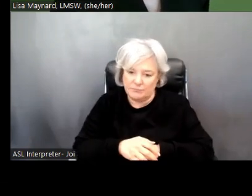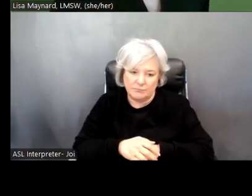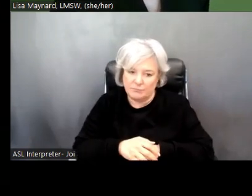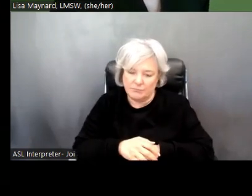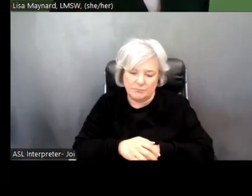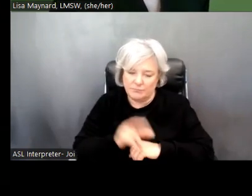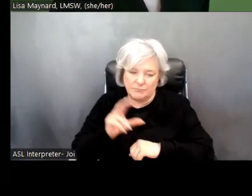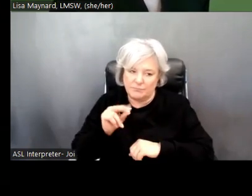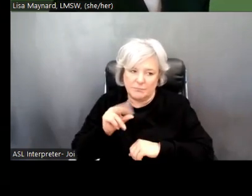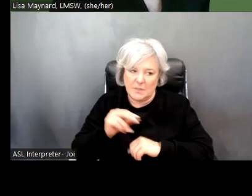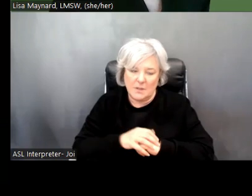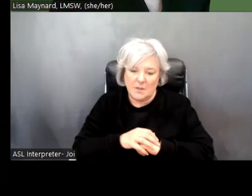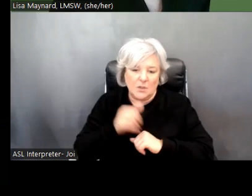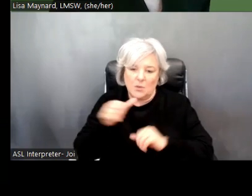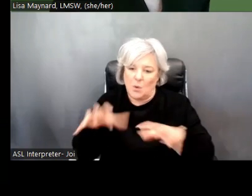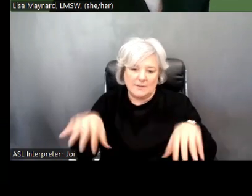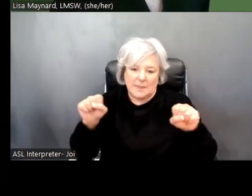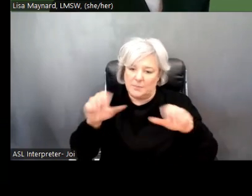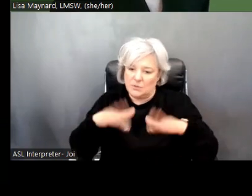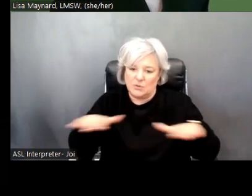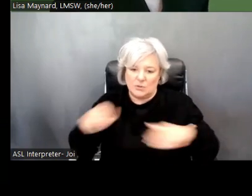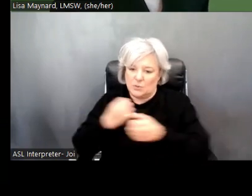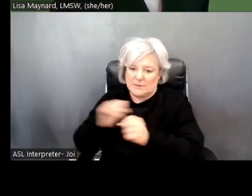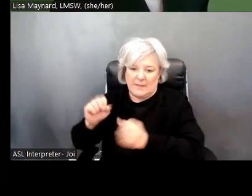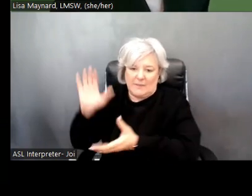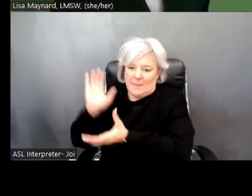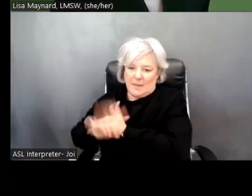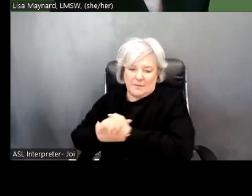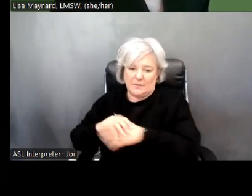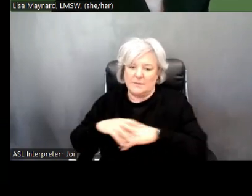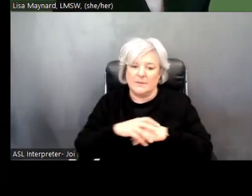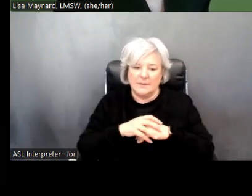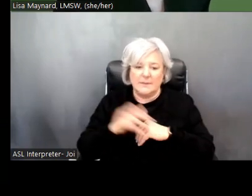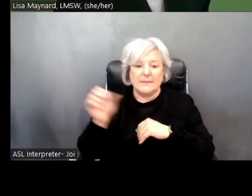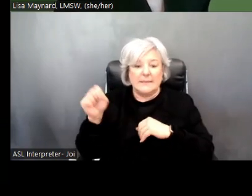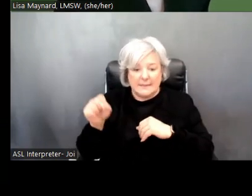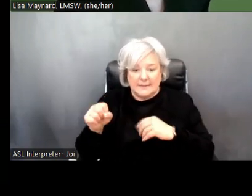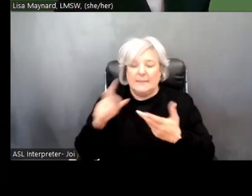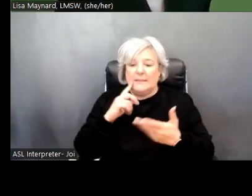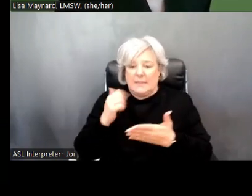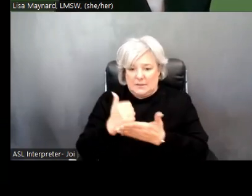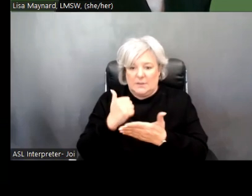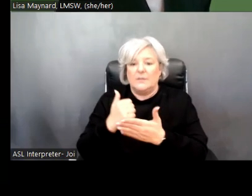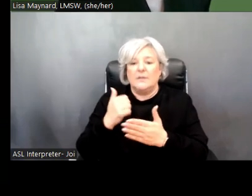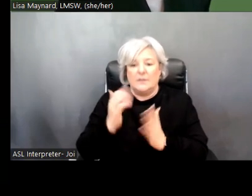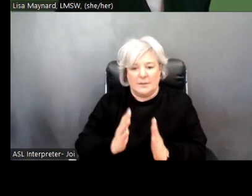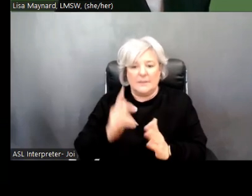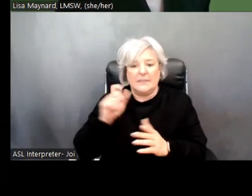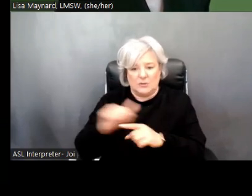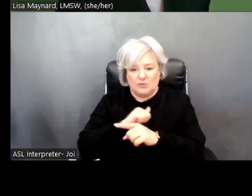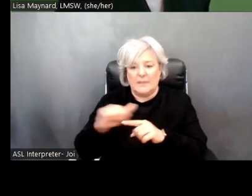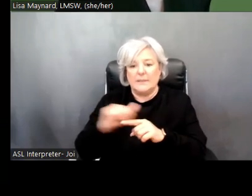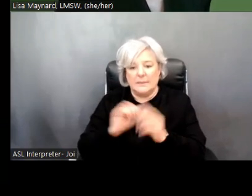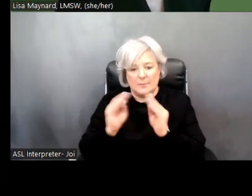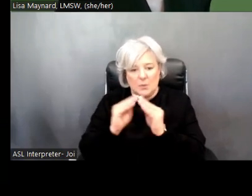Yeah. Yeah. Trauma training for adoptive parents, for sure. Sure.